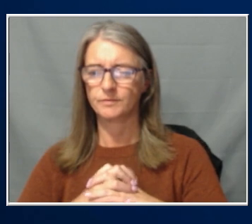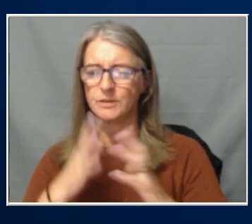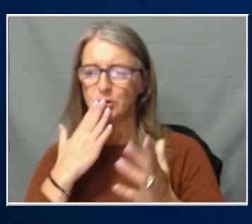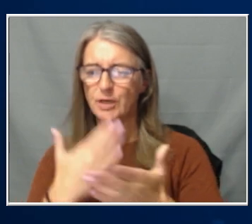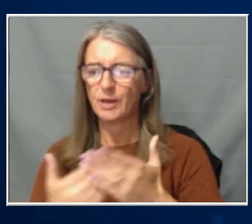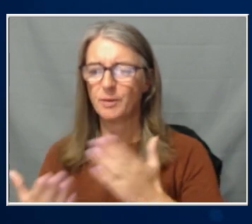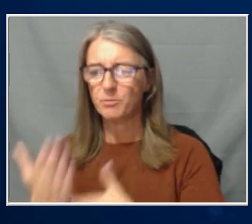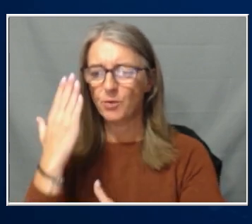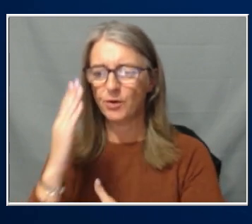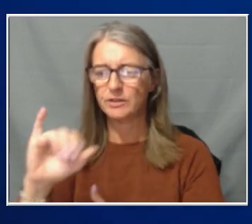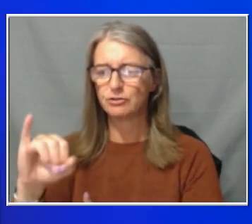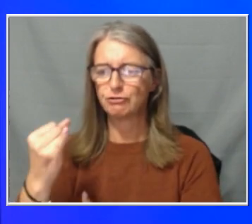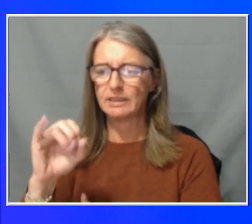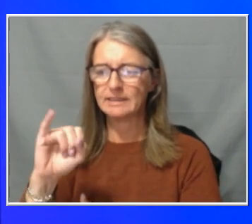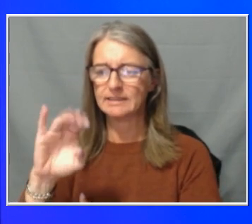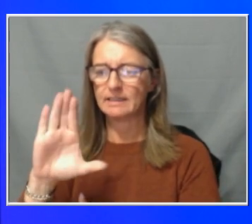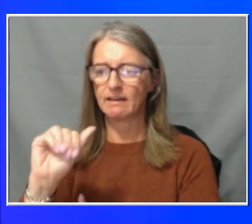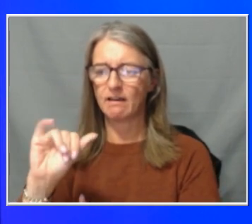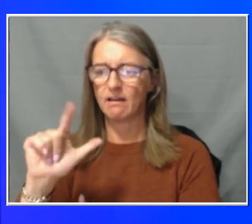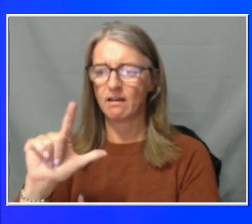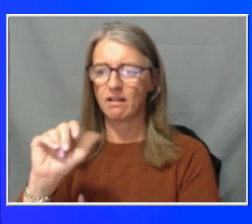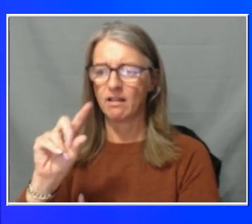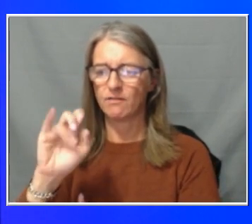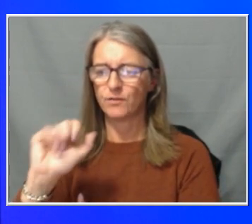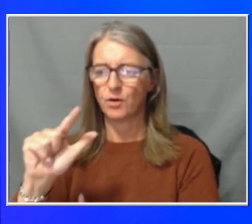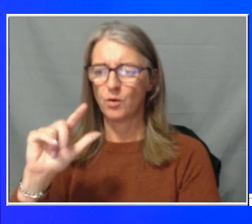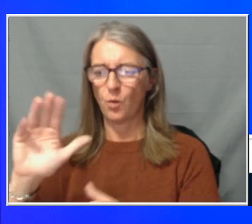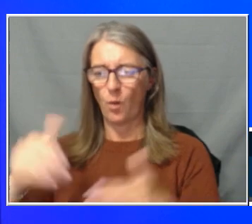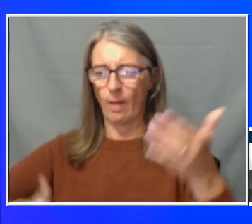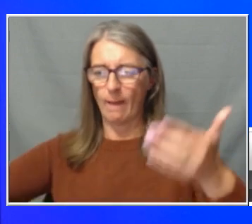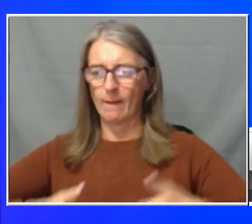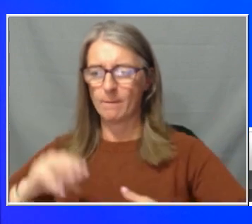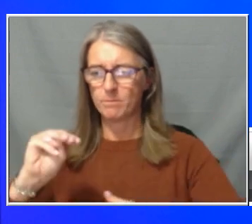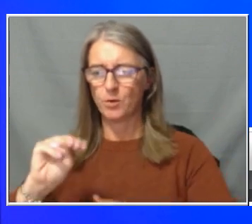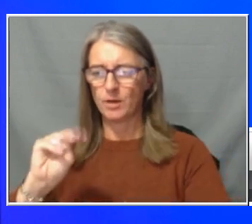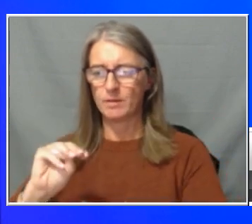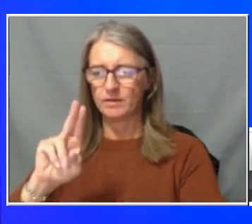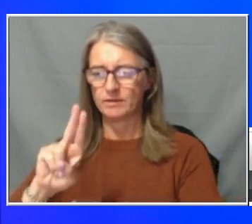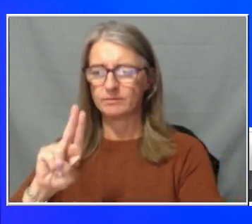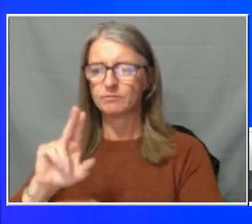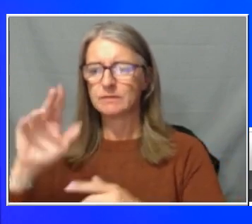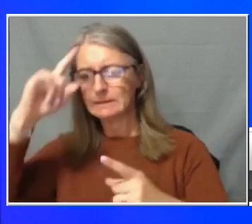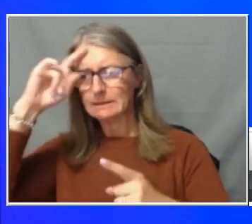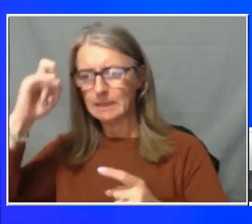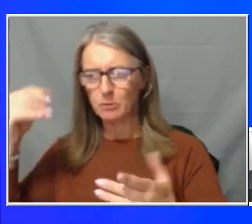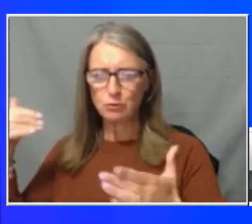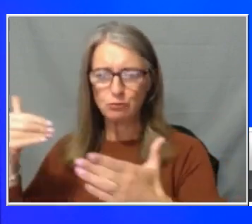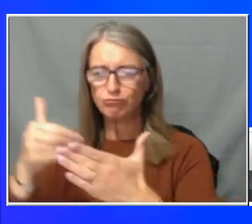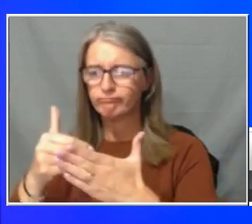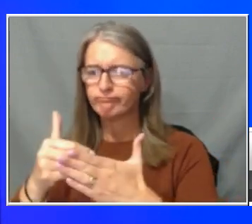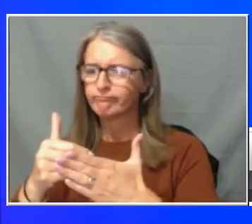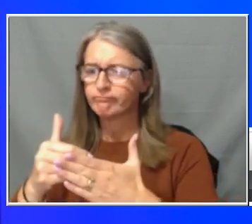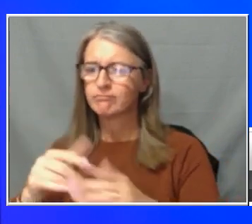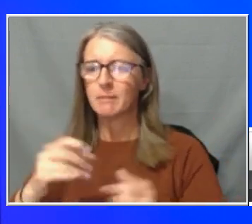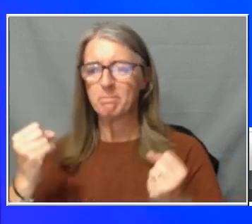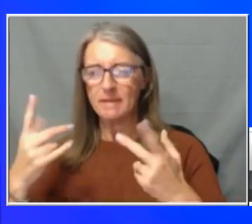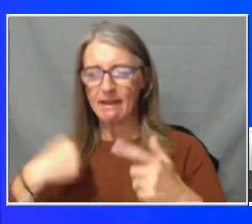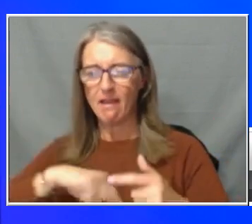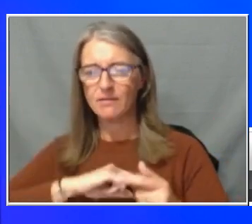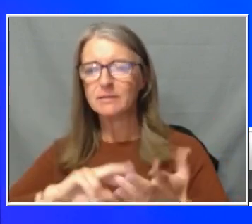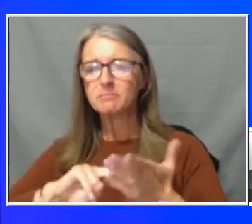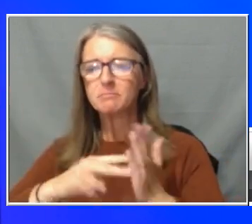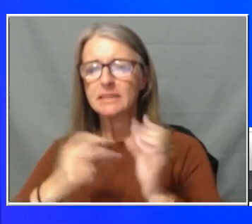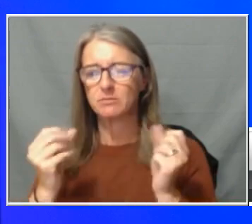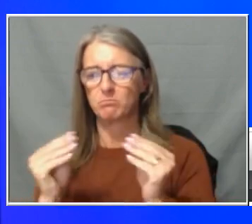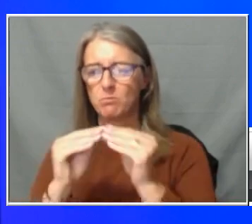Good morning, I'm Jessica Lovell, and welcome to the Morning Medical Update. Summer is just around the corner, and for many of us, of course, that means a lot more